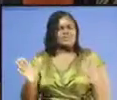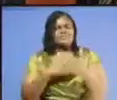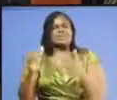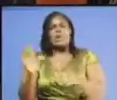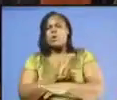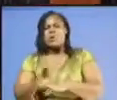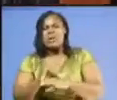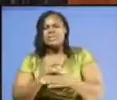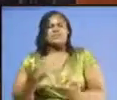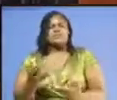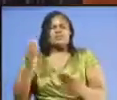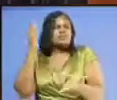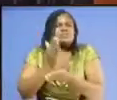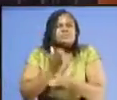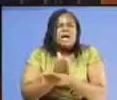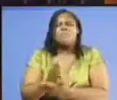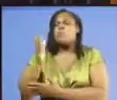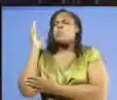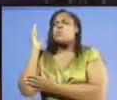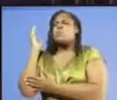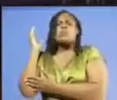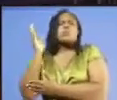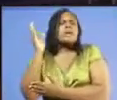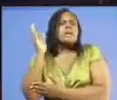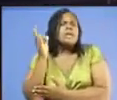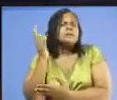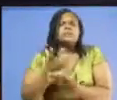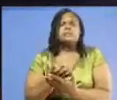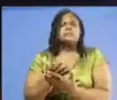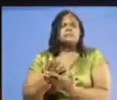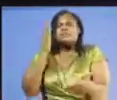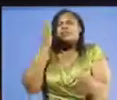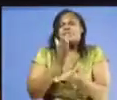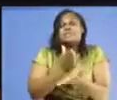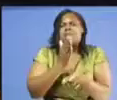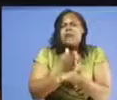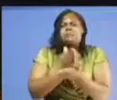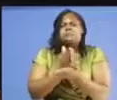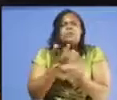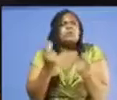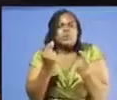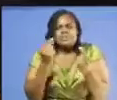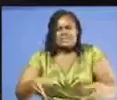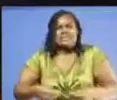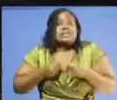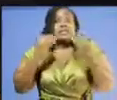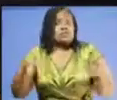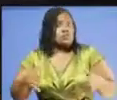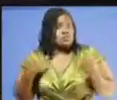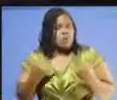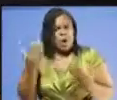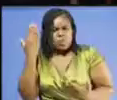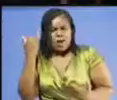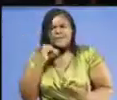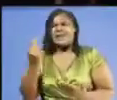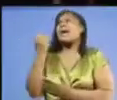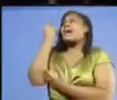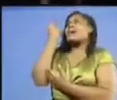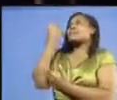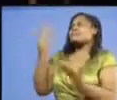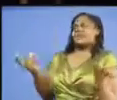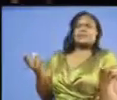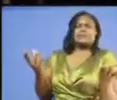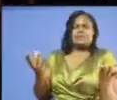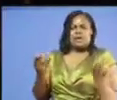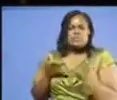thrown down witnessing. You've thrown down the stuff that used to give you joy. Because you can't understand in the midst